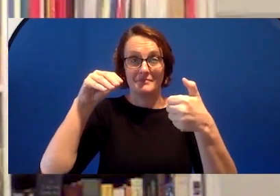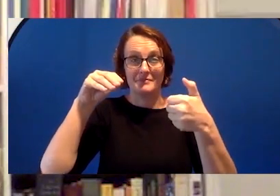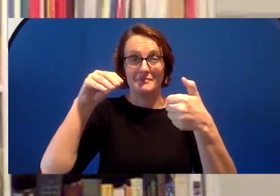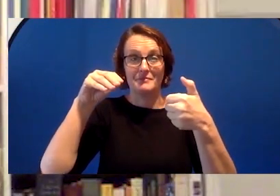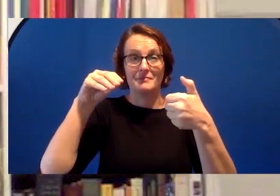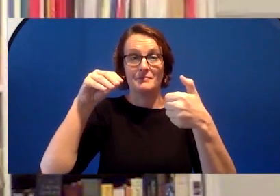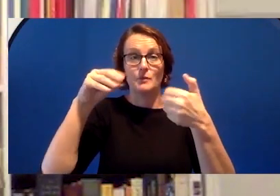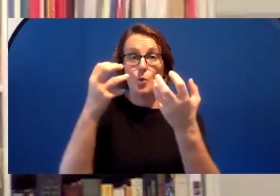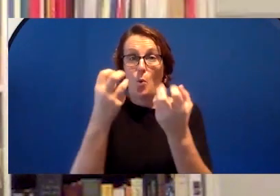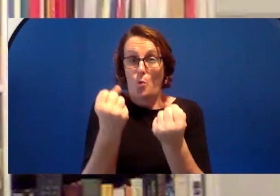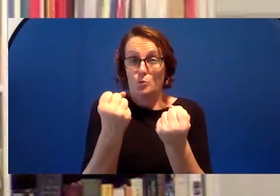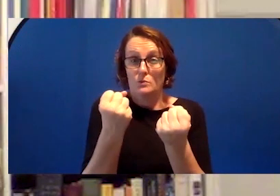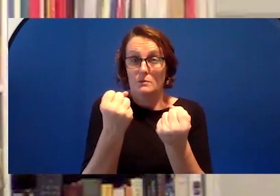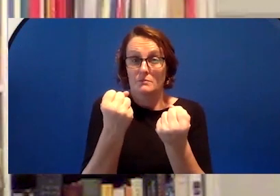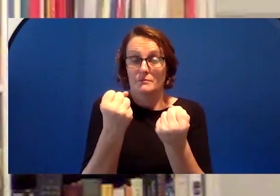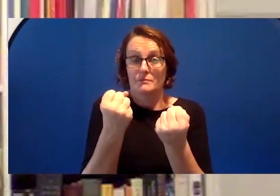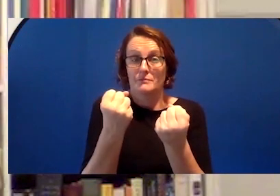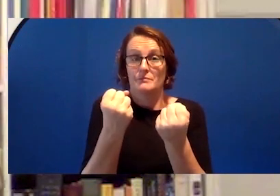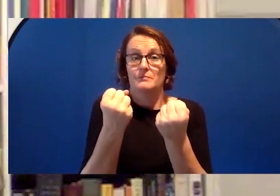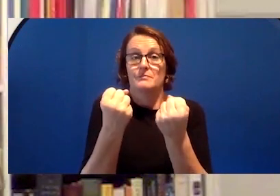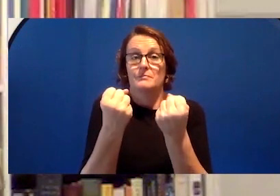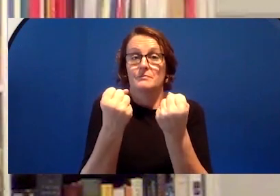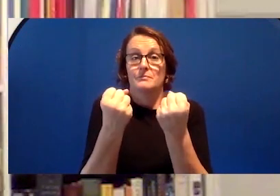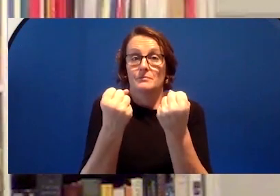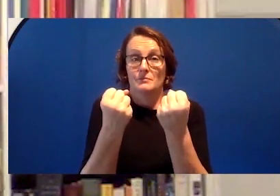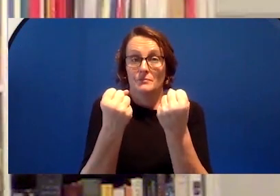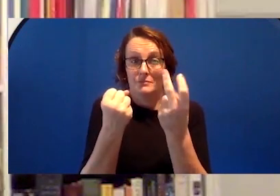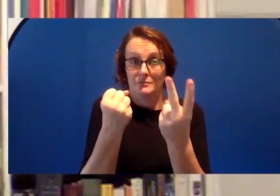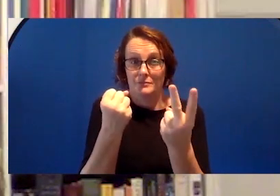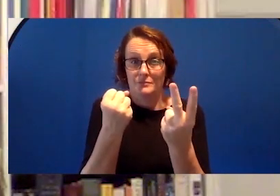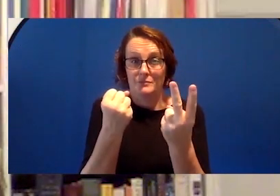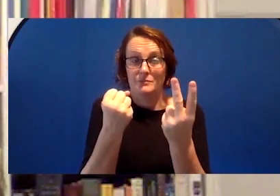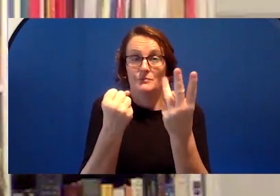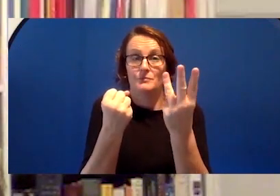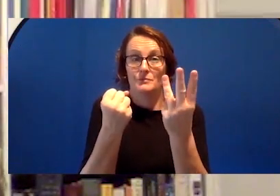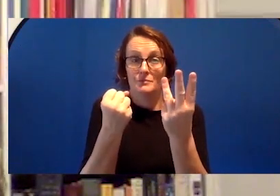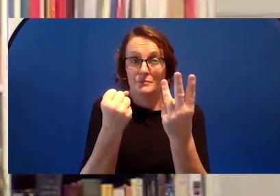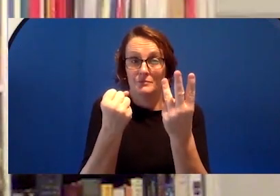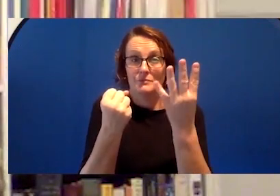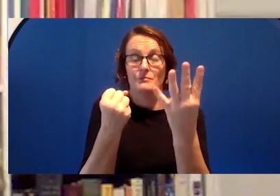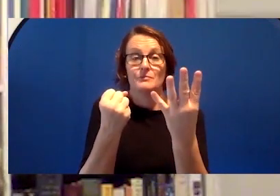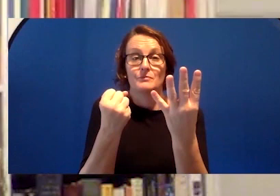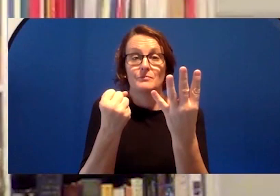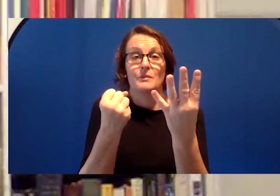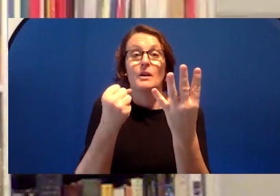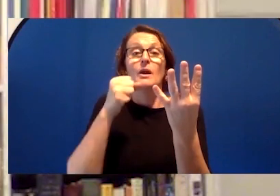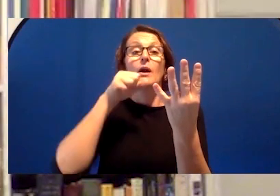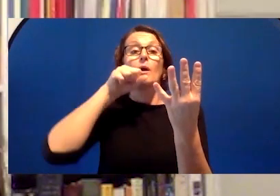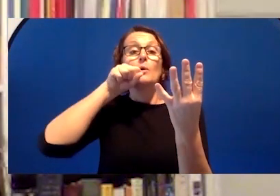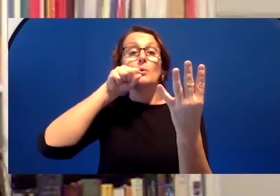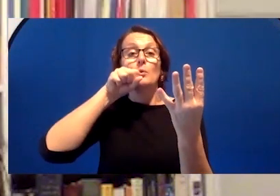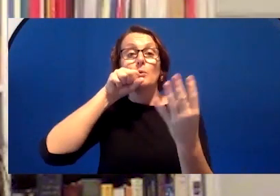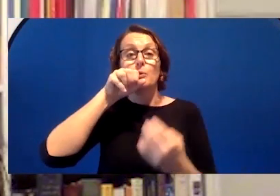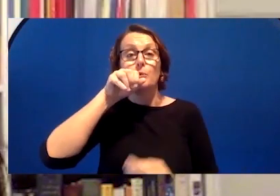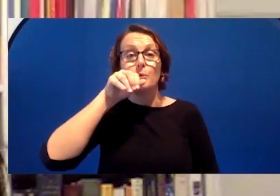6. And pause with the air resting inside your lungs. 3, 4. And breathe